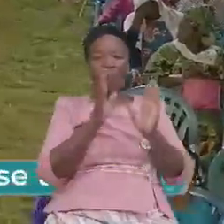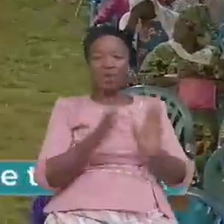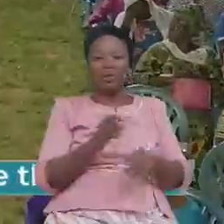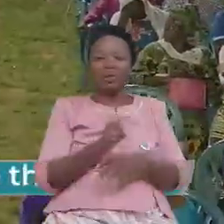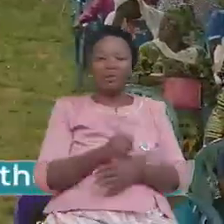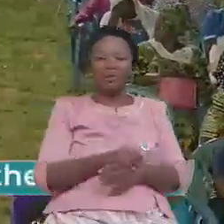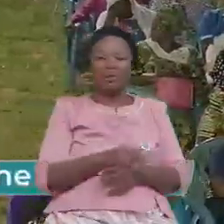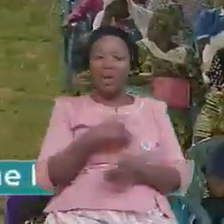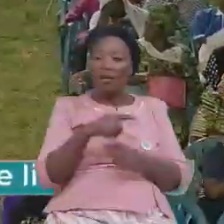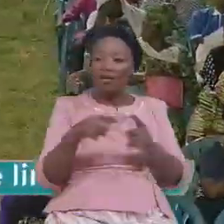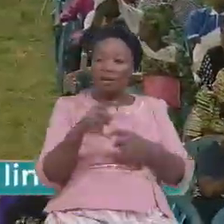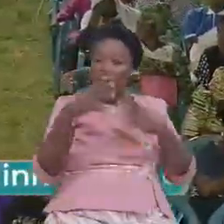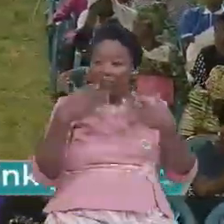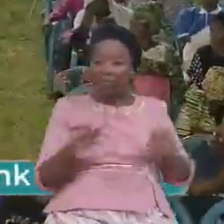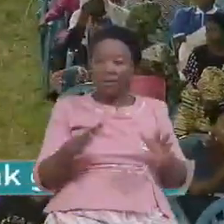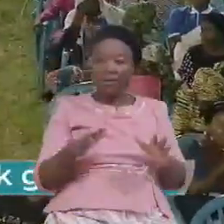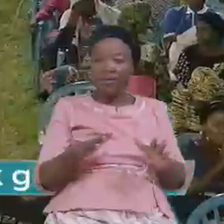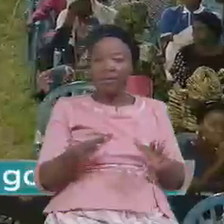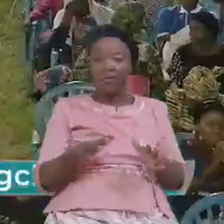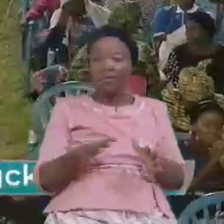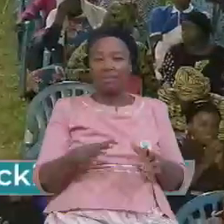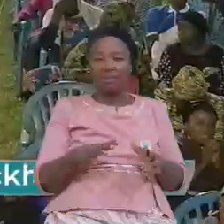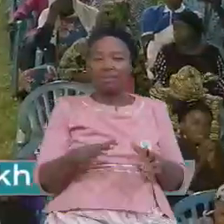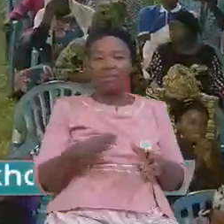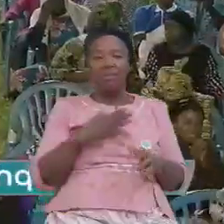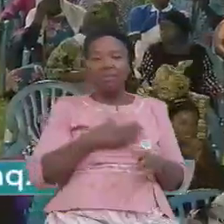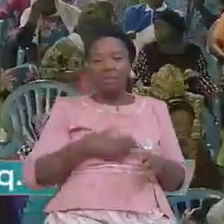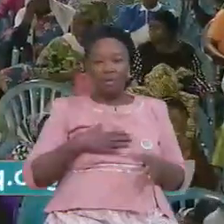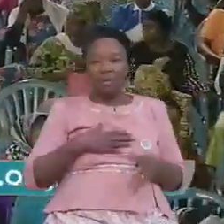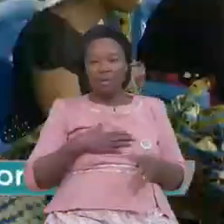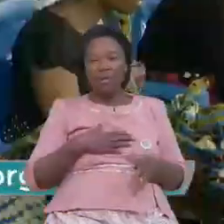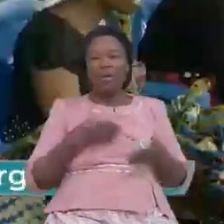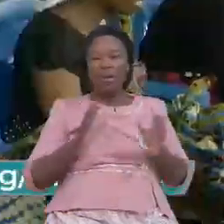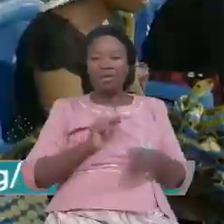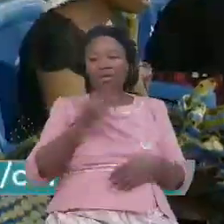And when you have finished, the supervisor should raise the flag.